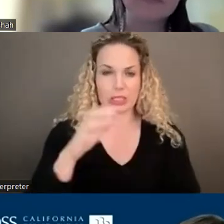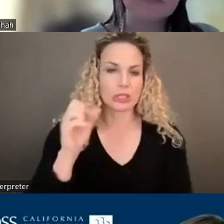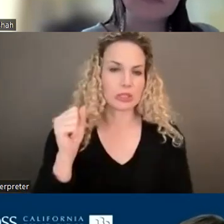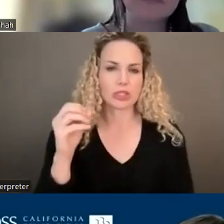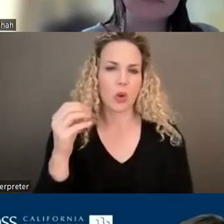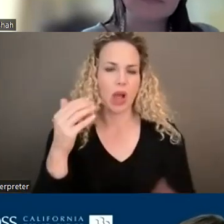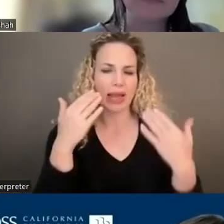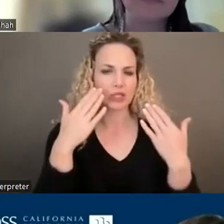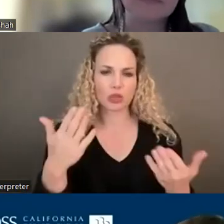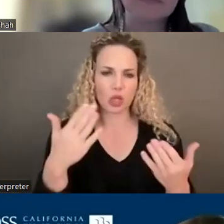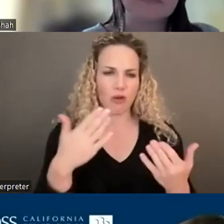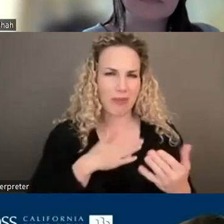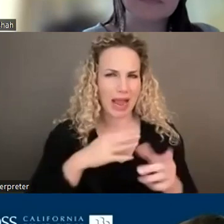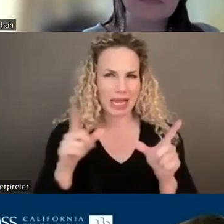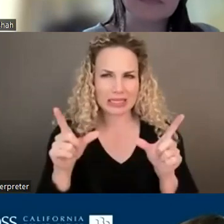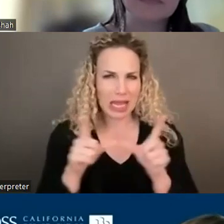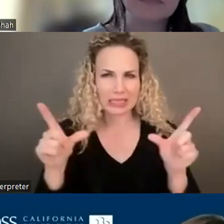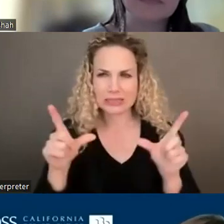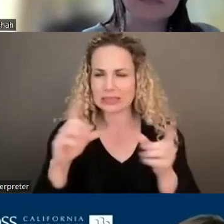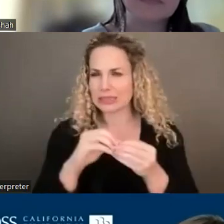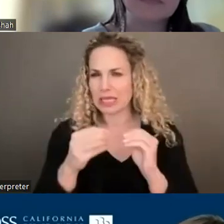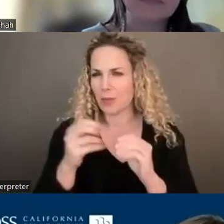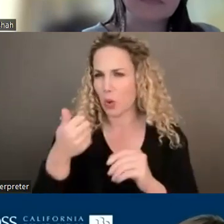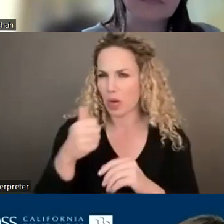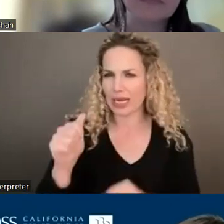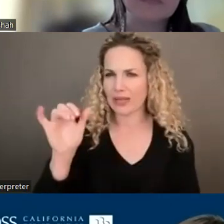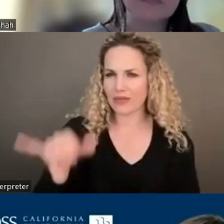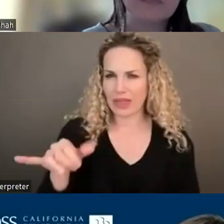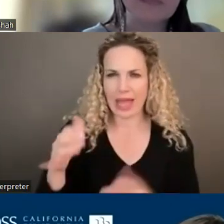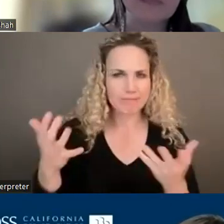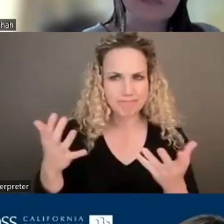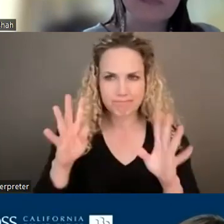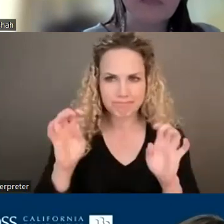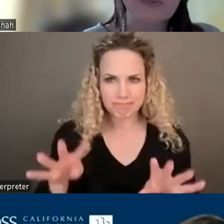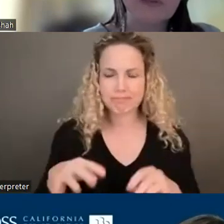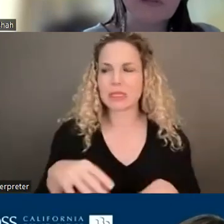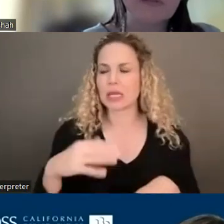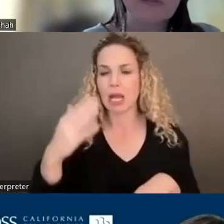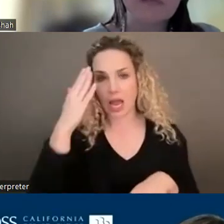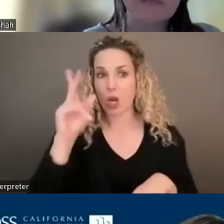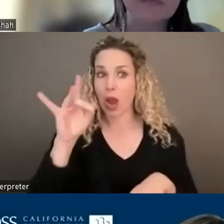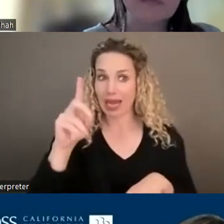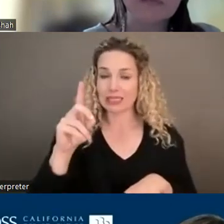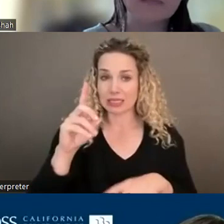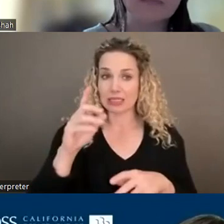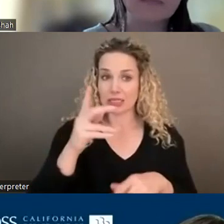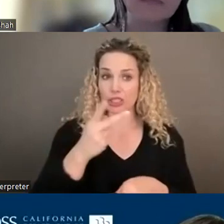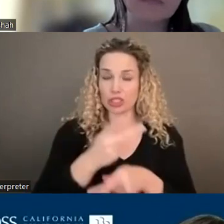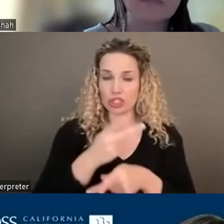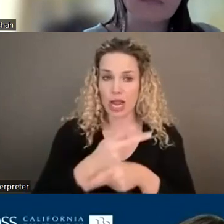know like my license number or any of that. So I mean, I know that I did the childcare